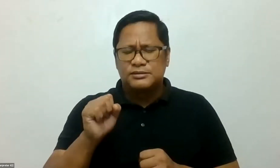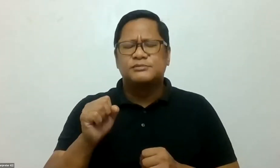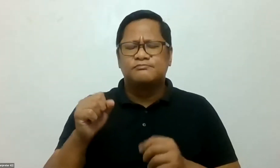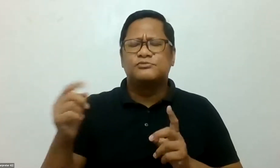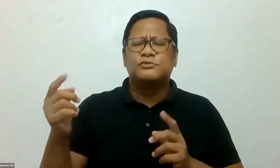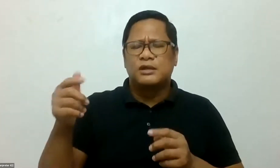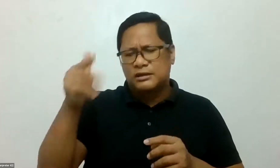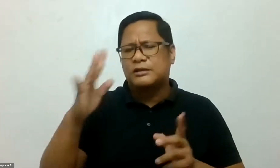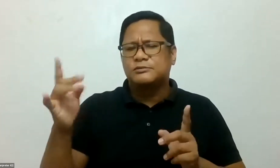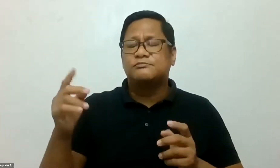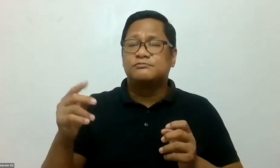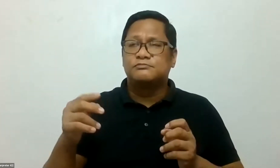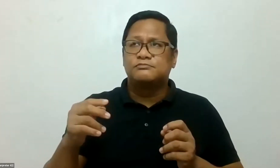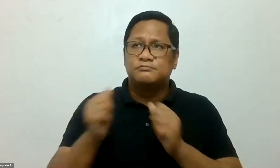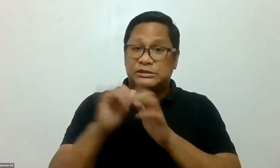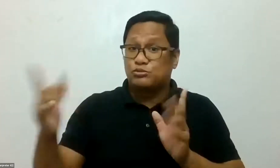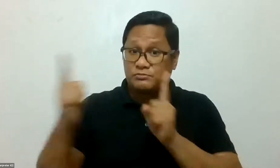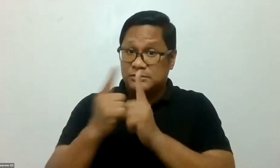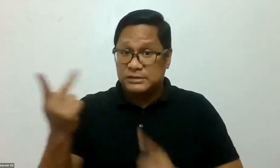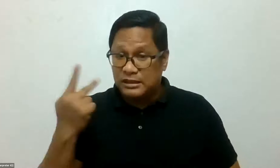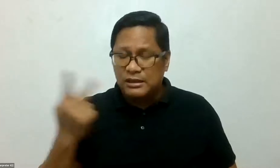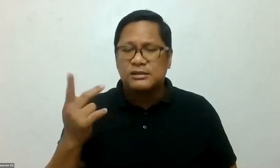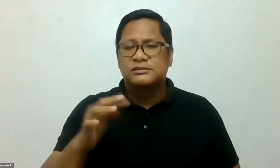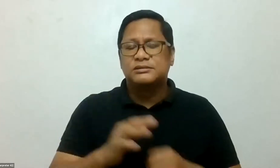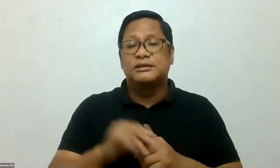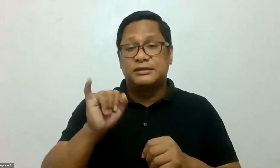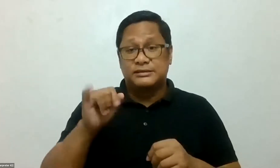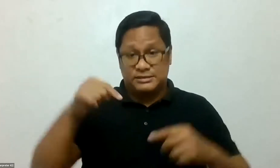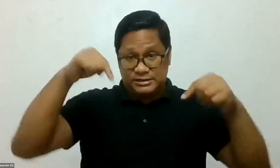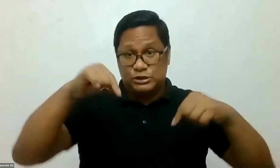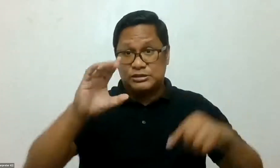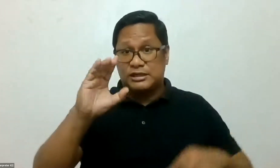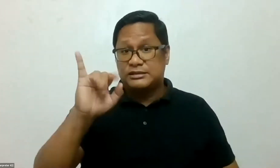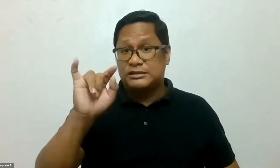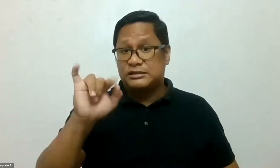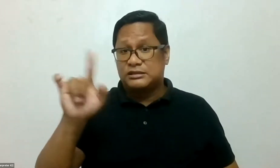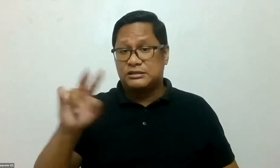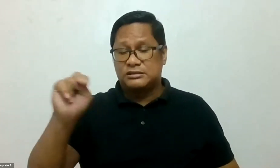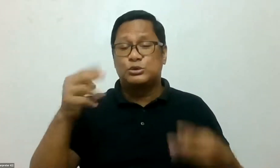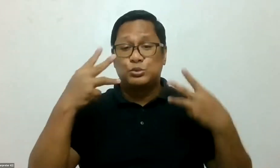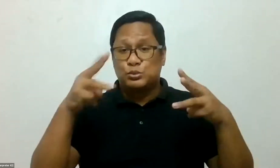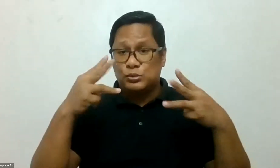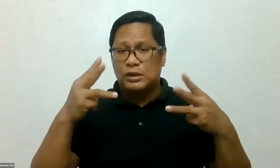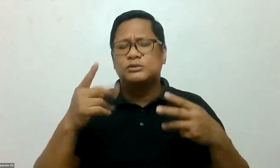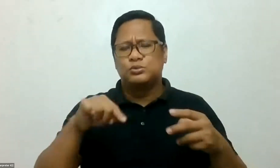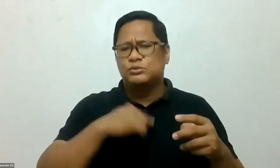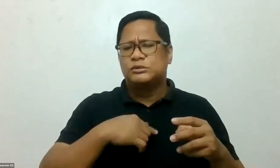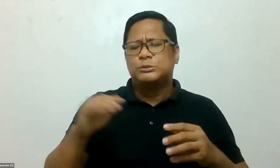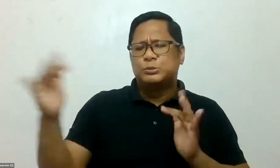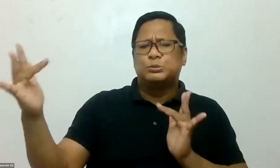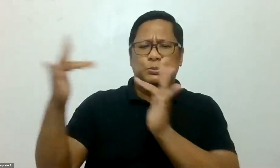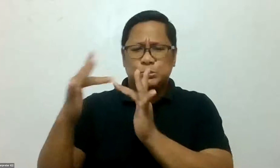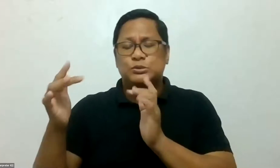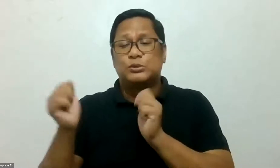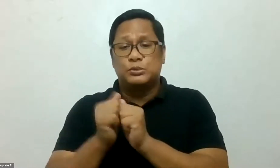And actually, we at Citizen Watch will be engaging you in some